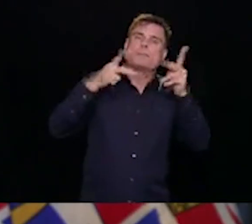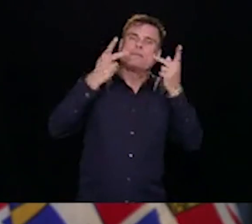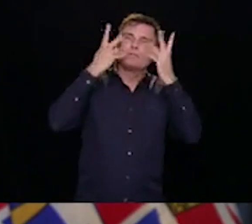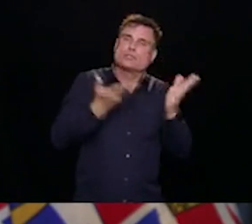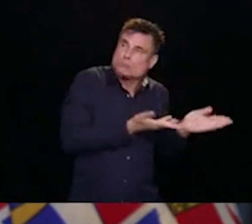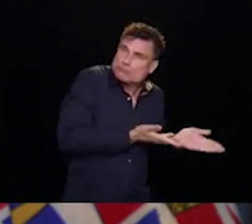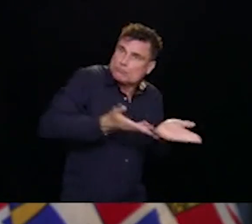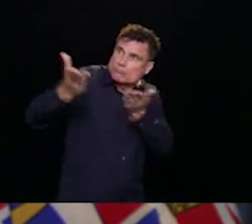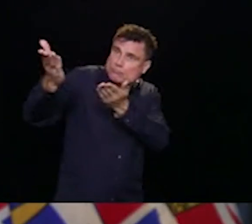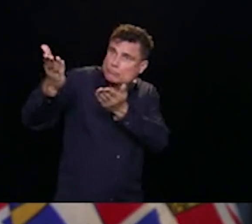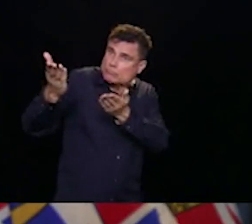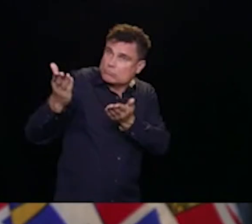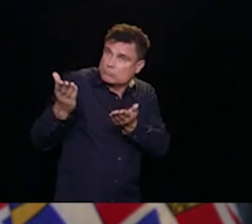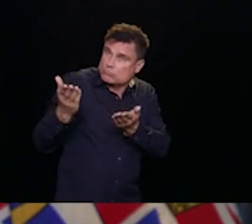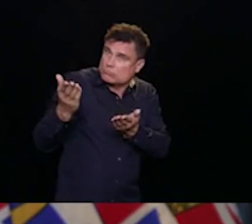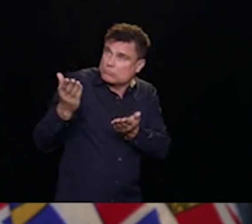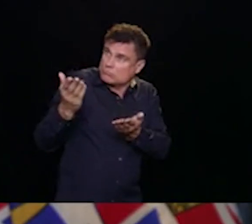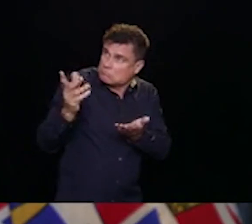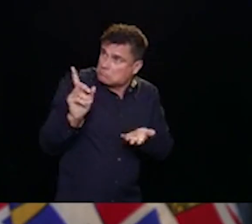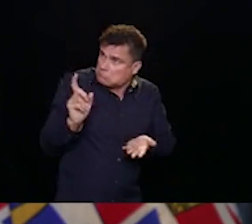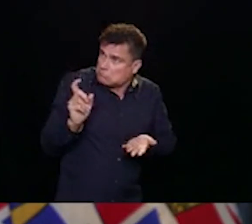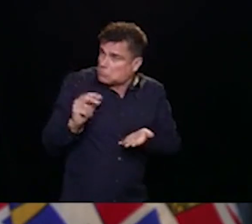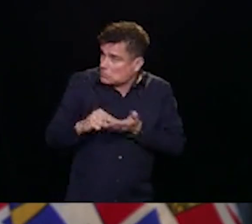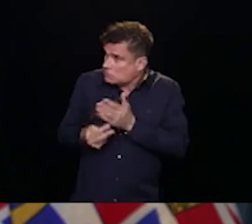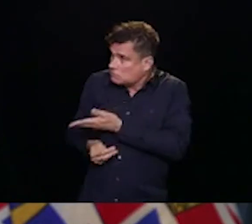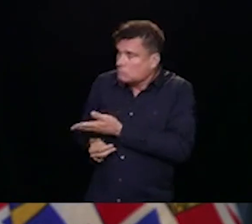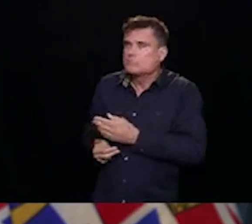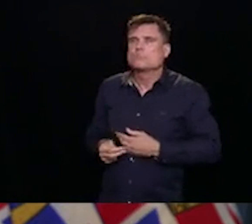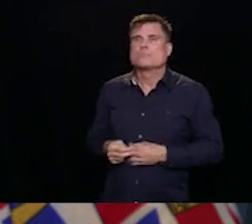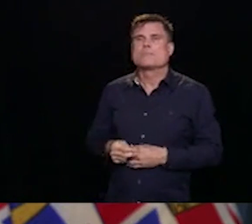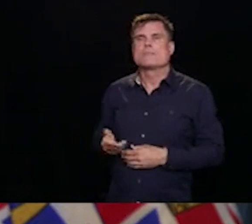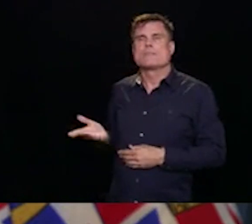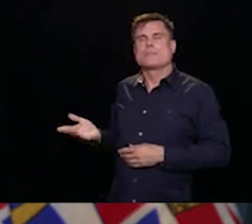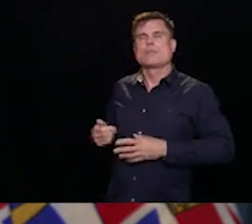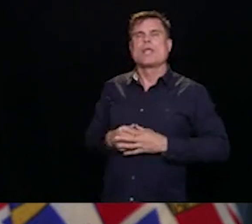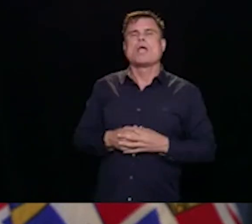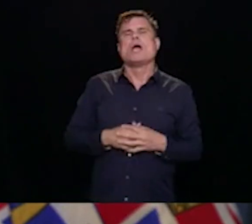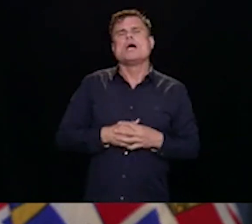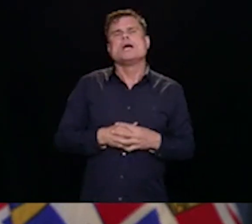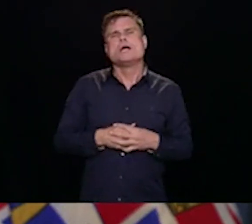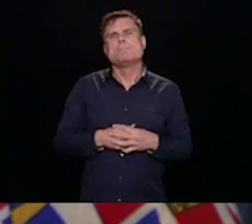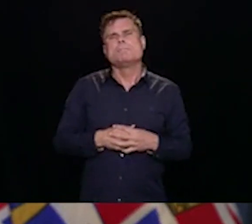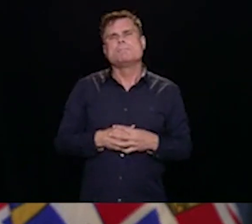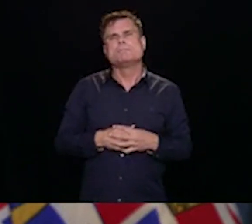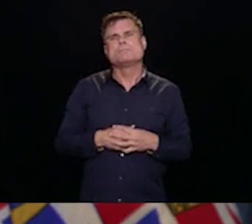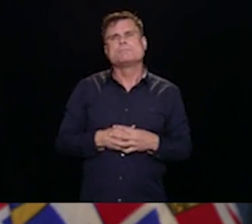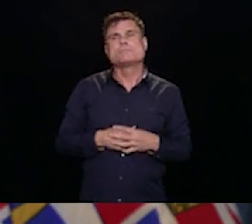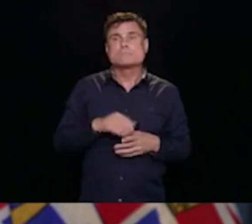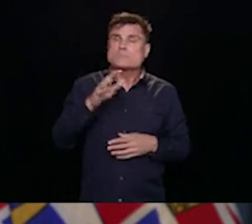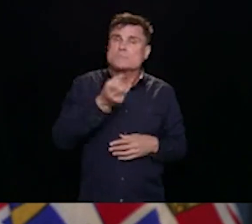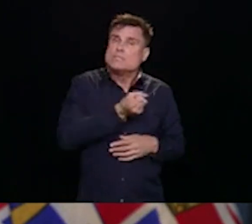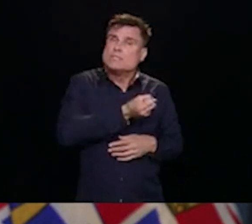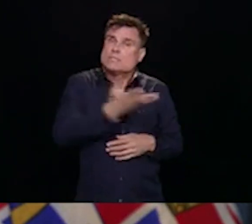There are a number of First Nations communities who have expressed that they are not ready to receive visitors, and that their